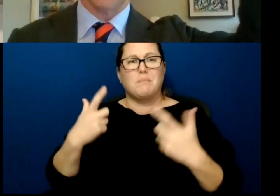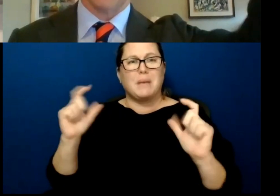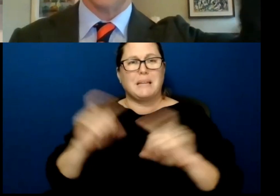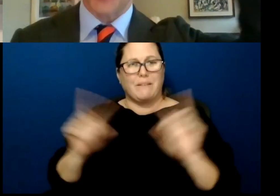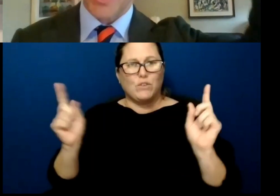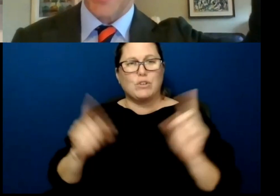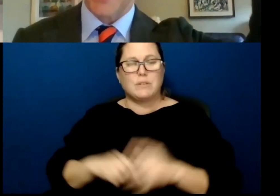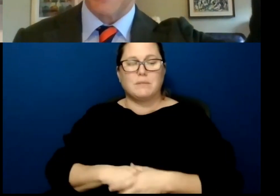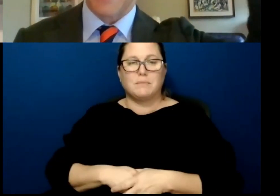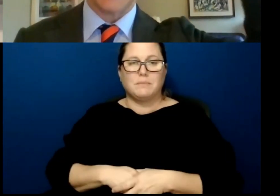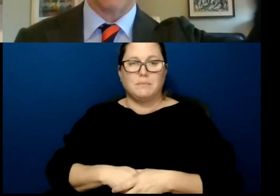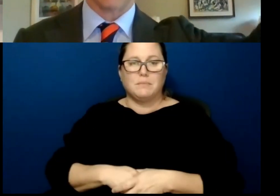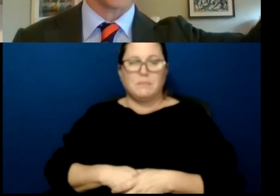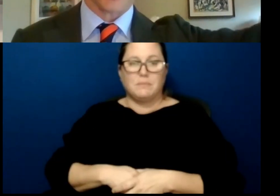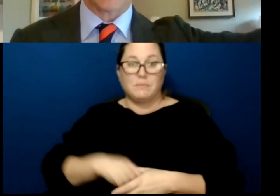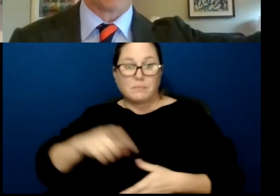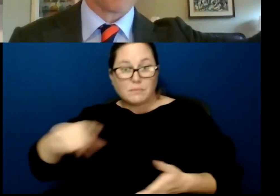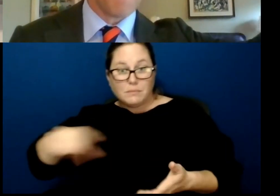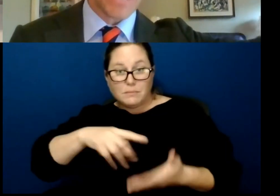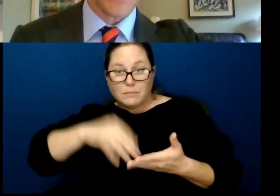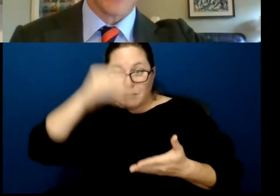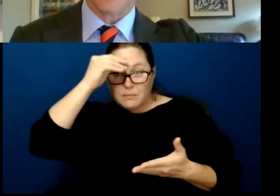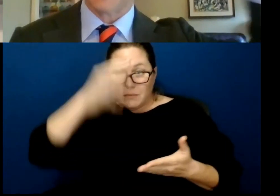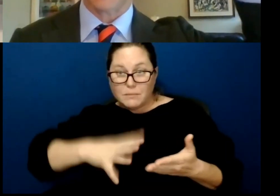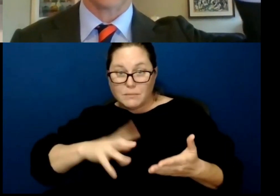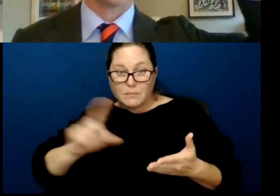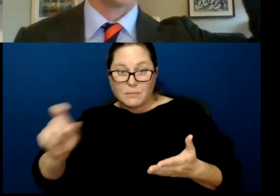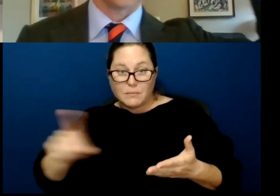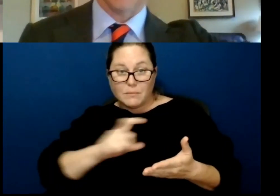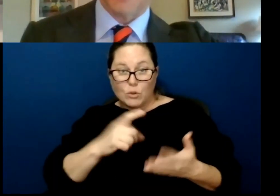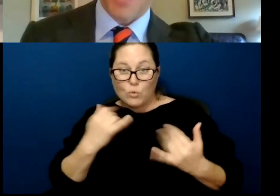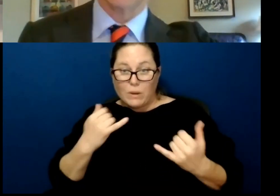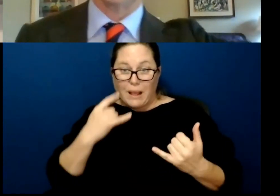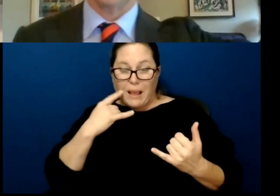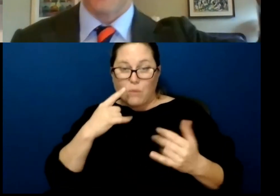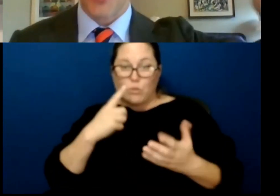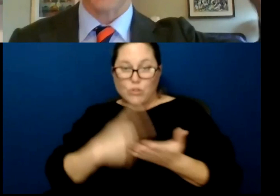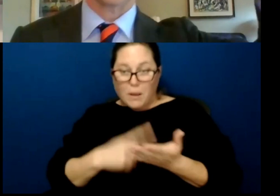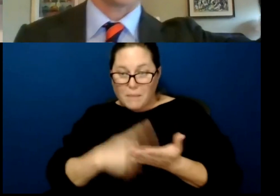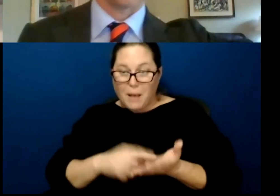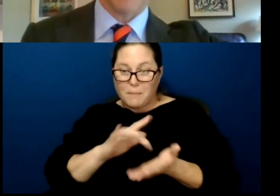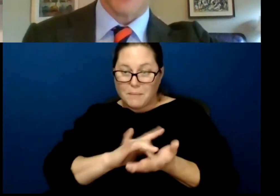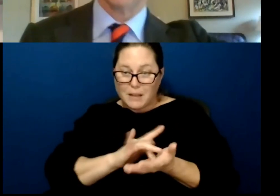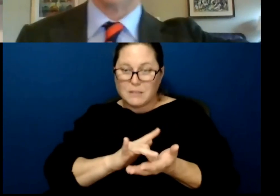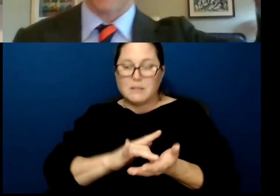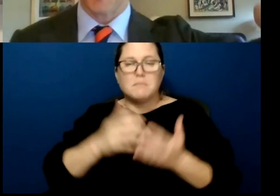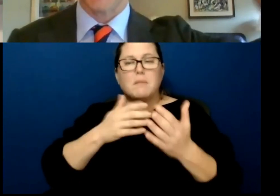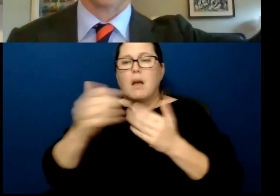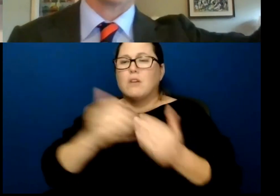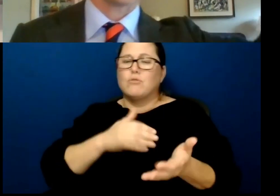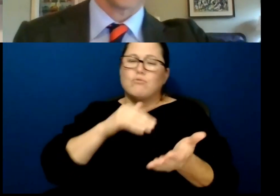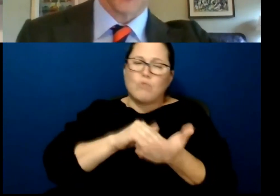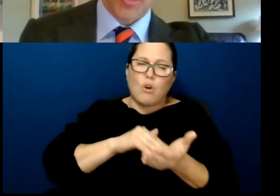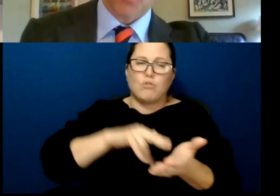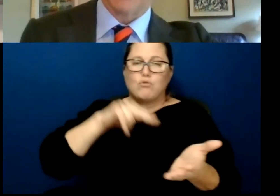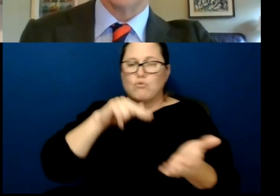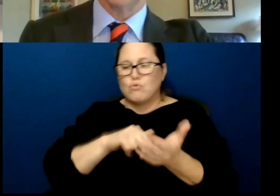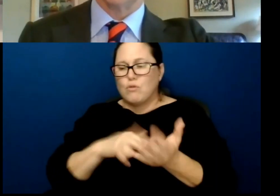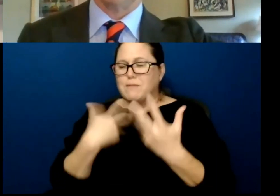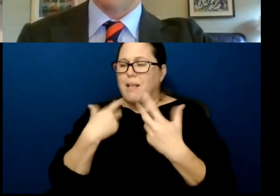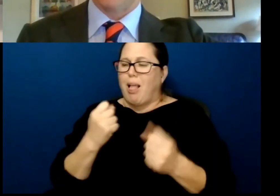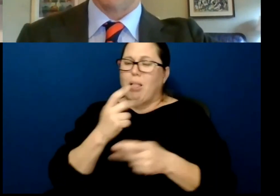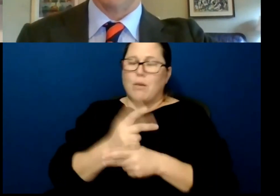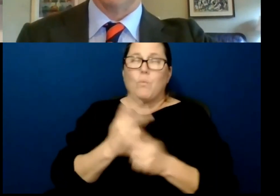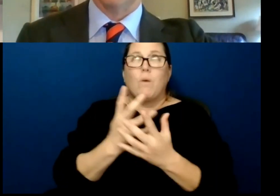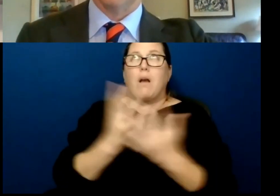your hand if you understand that even though we're talking about medicine today, doctor, nurse, medicine, healthcare, does